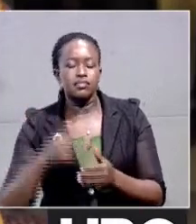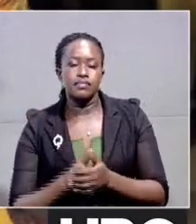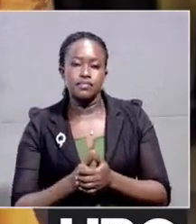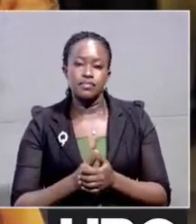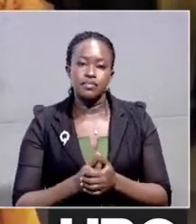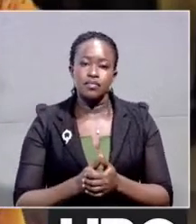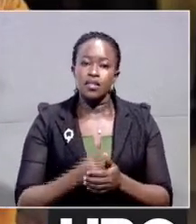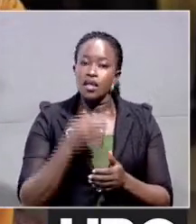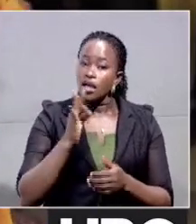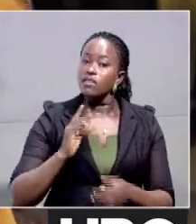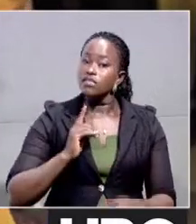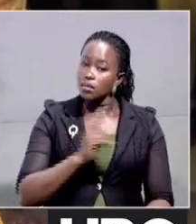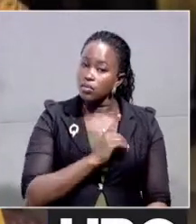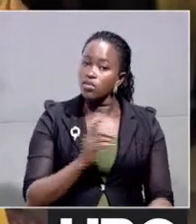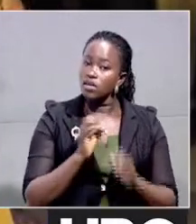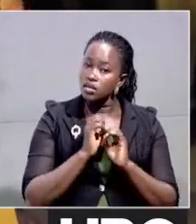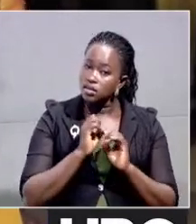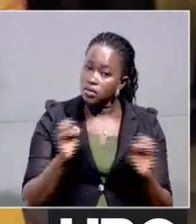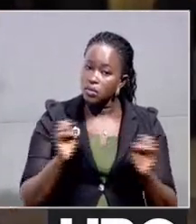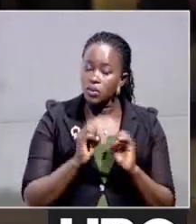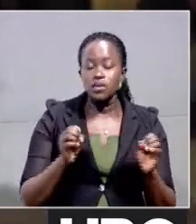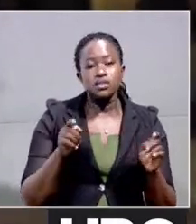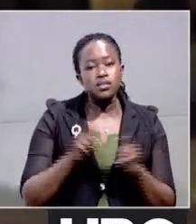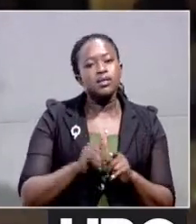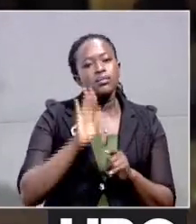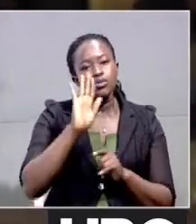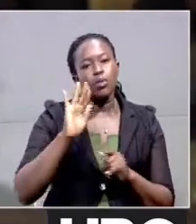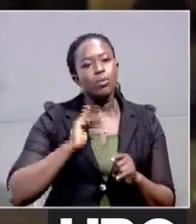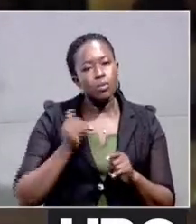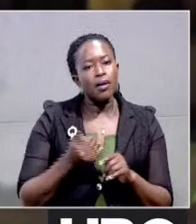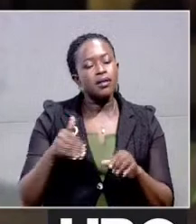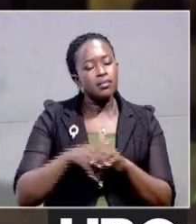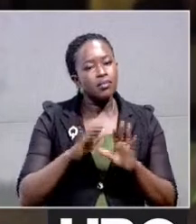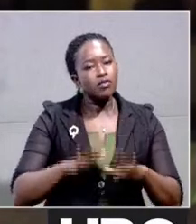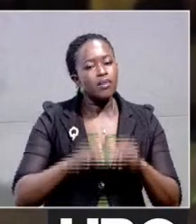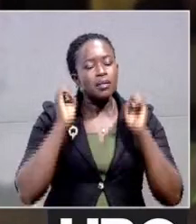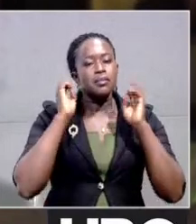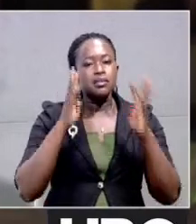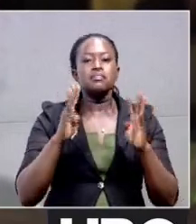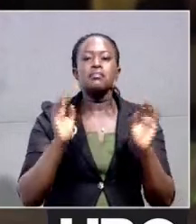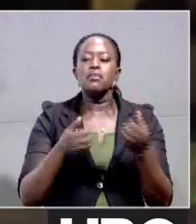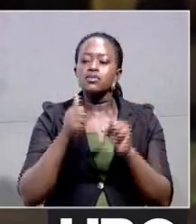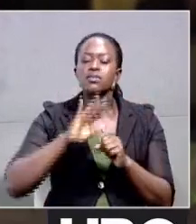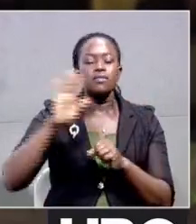demokrasi ono mukazi wali abanye tadda mupala naye abalamuzi